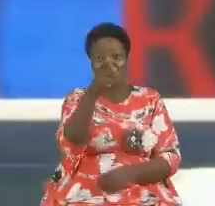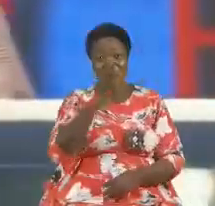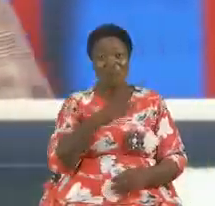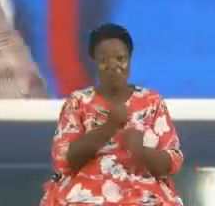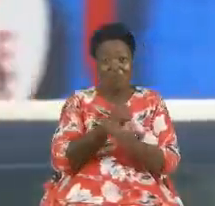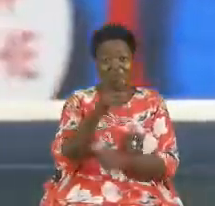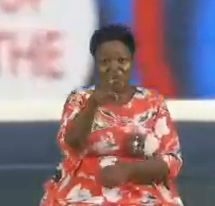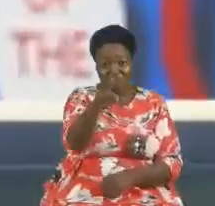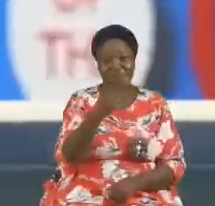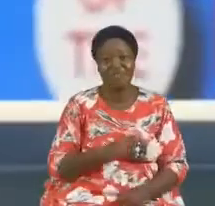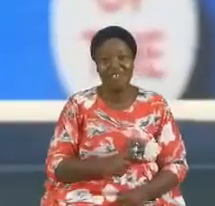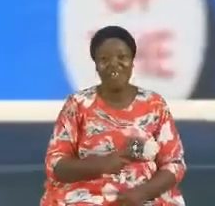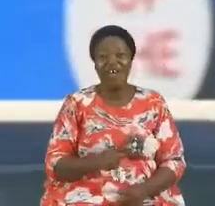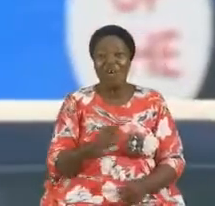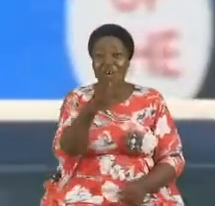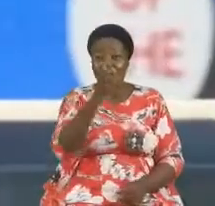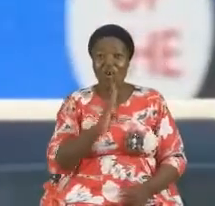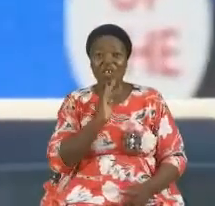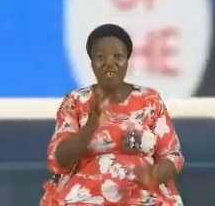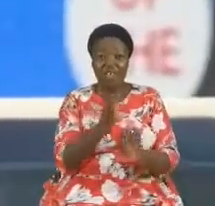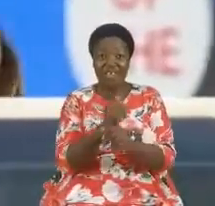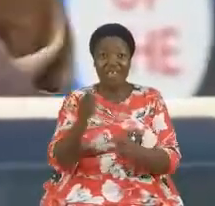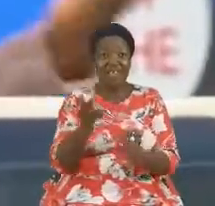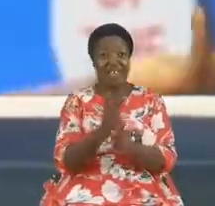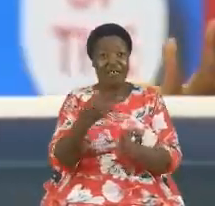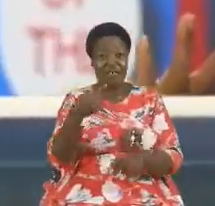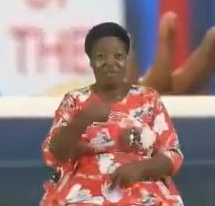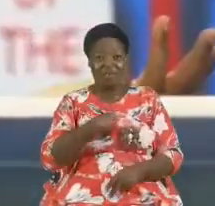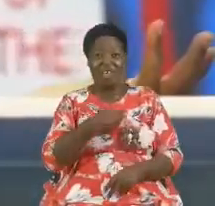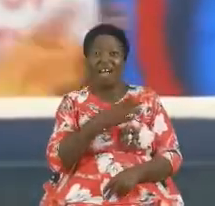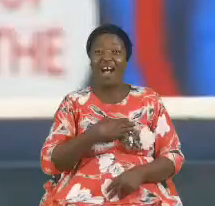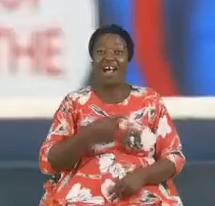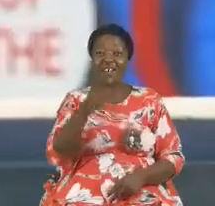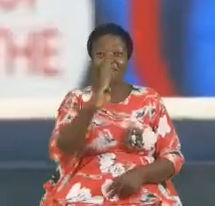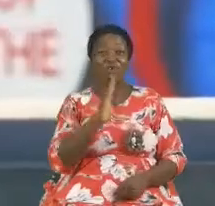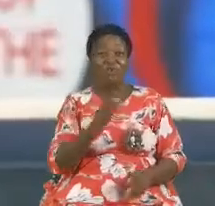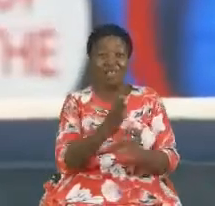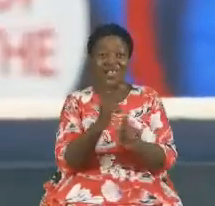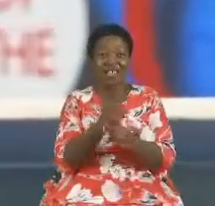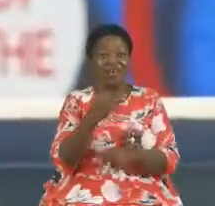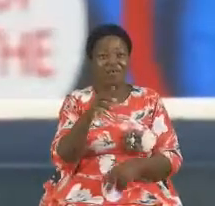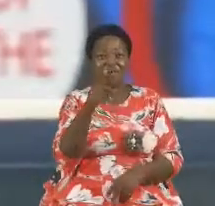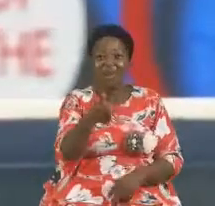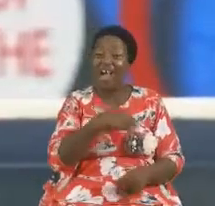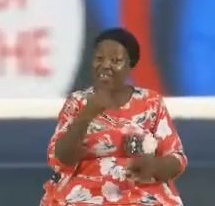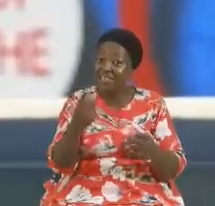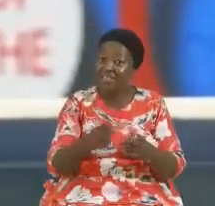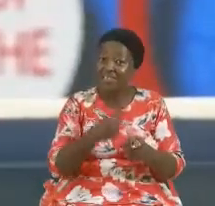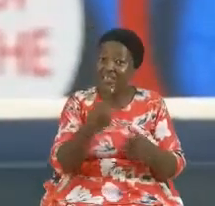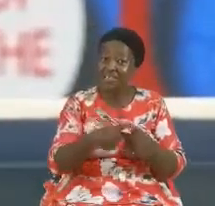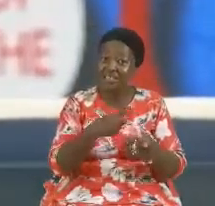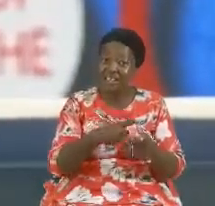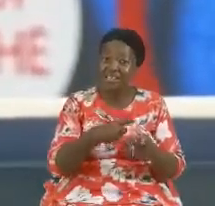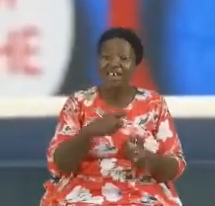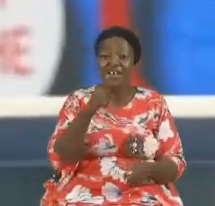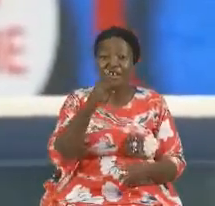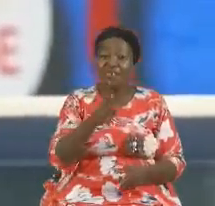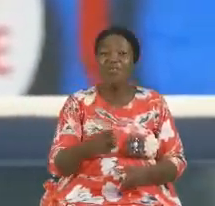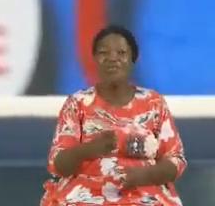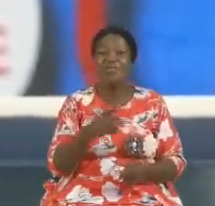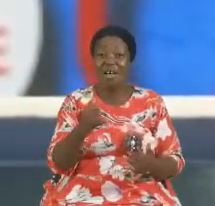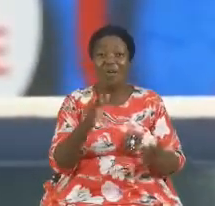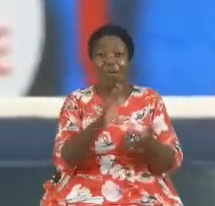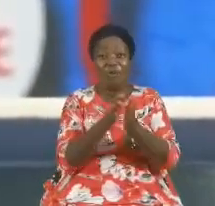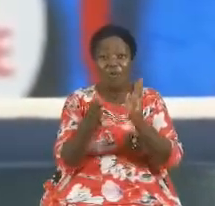God loves me and God loves you. God is taking care of me and God will take care of you. And